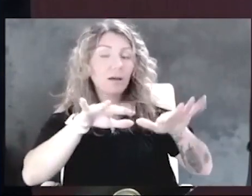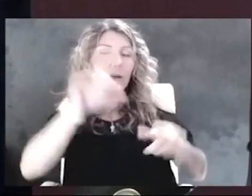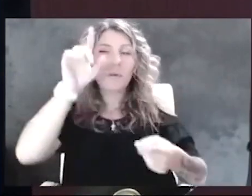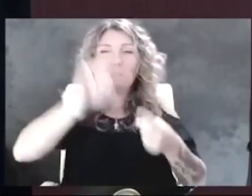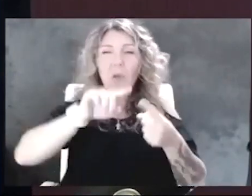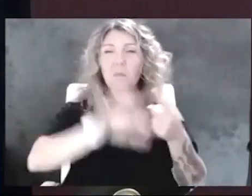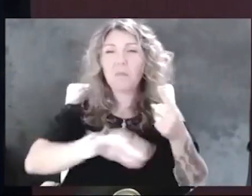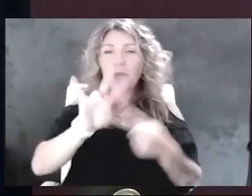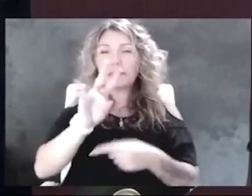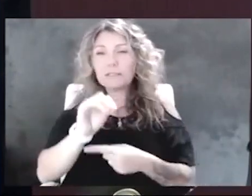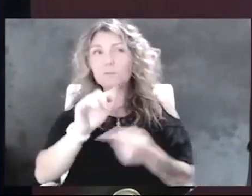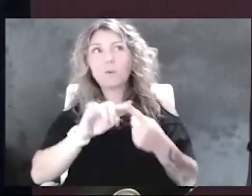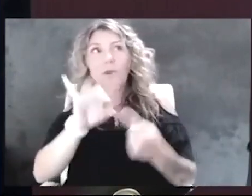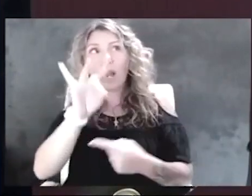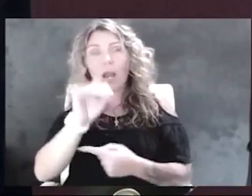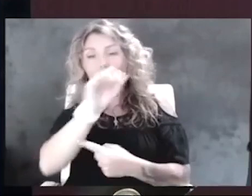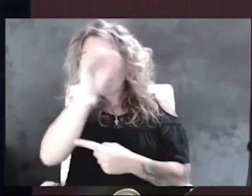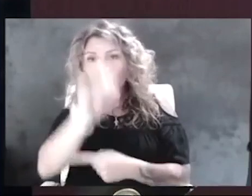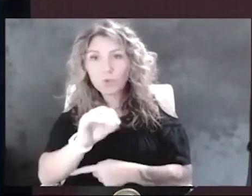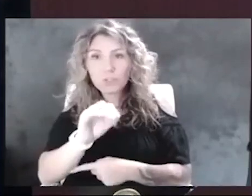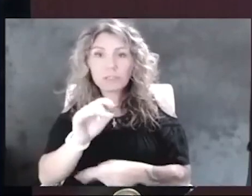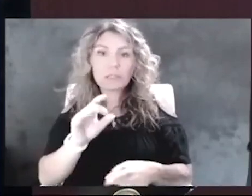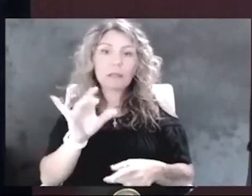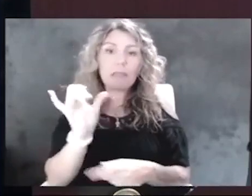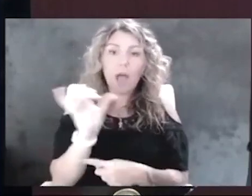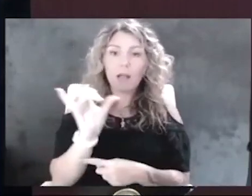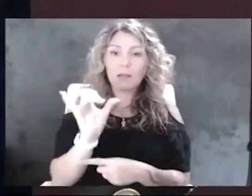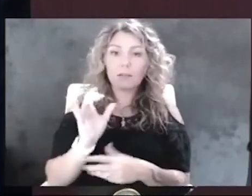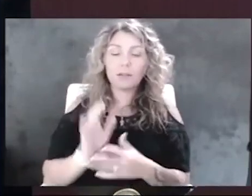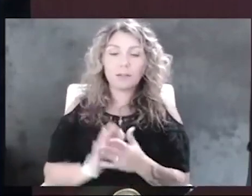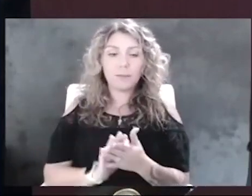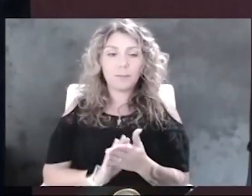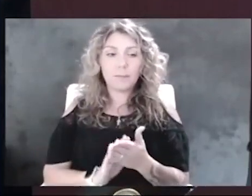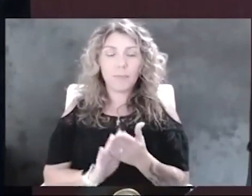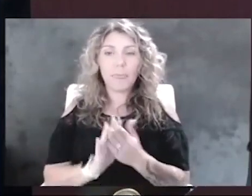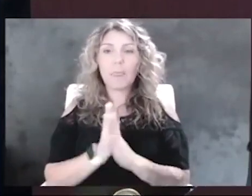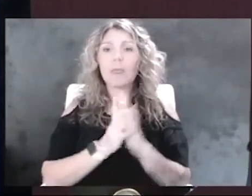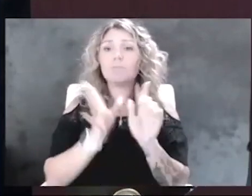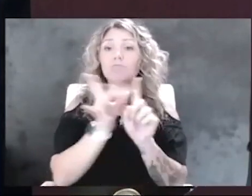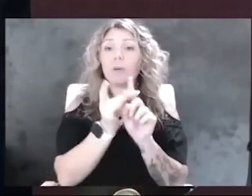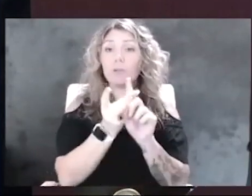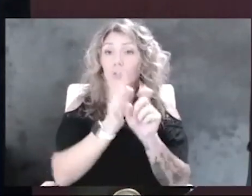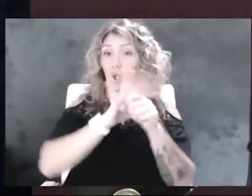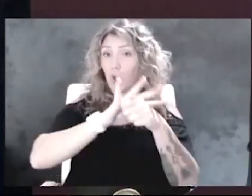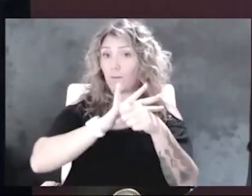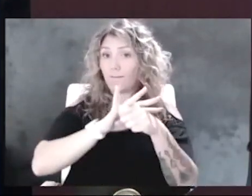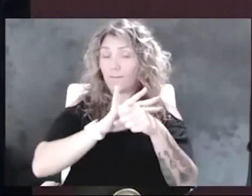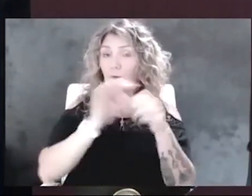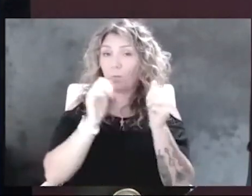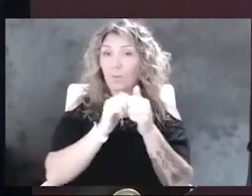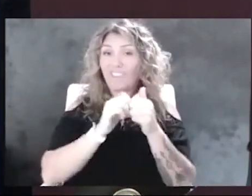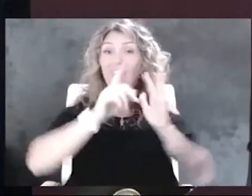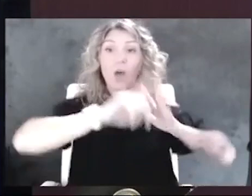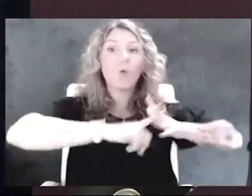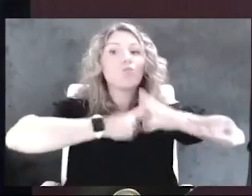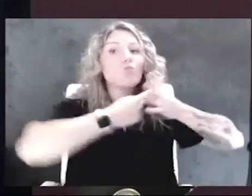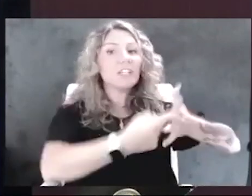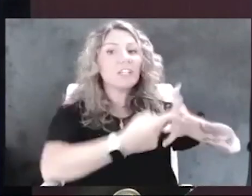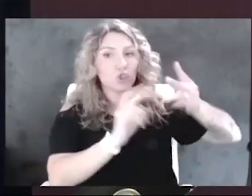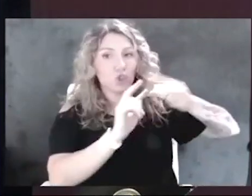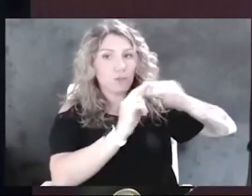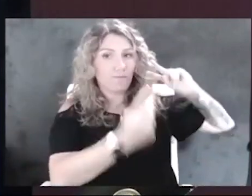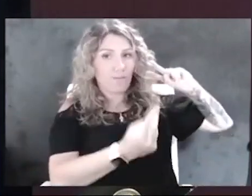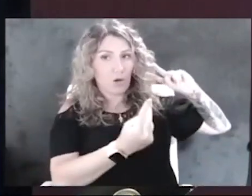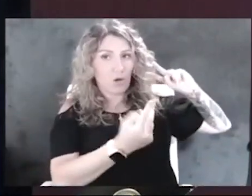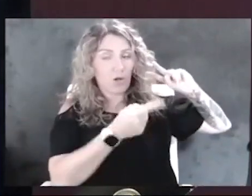likelihood that you were going to get coronavirus with the original strain. The Delta